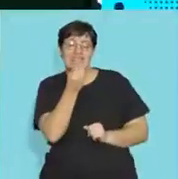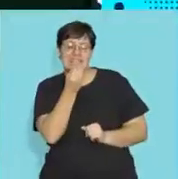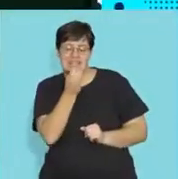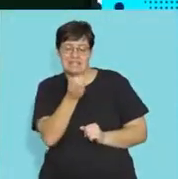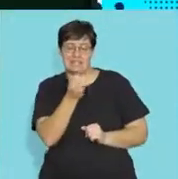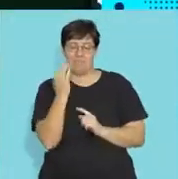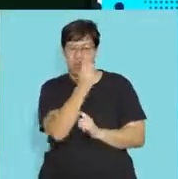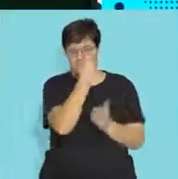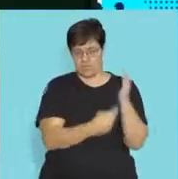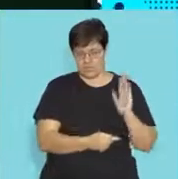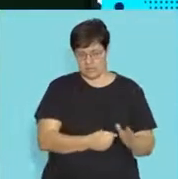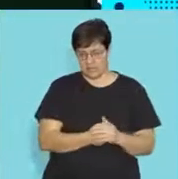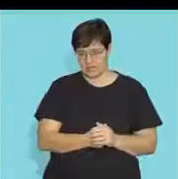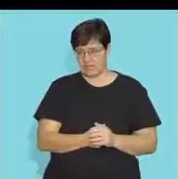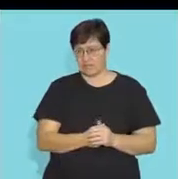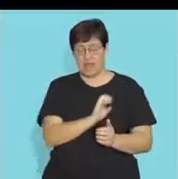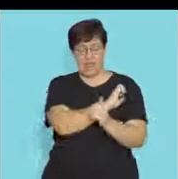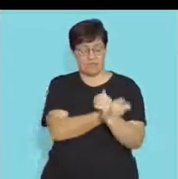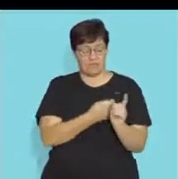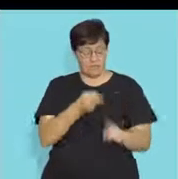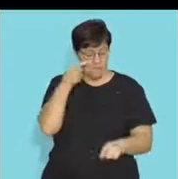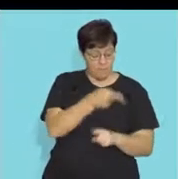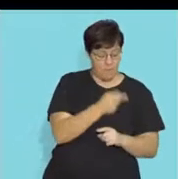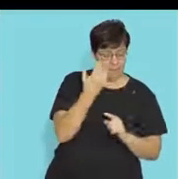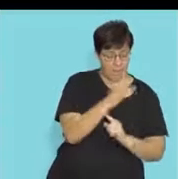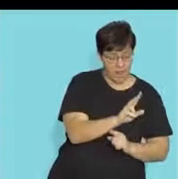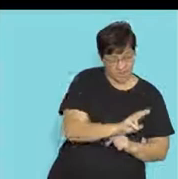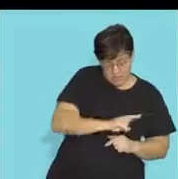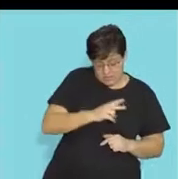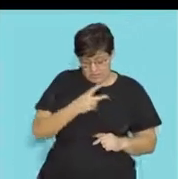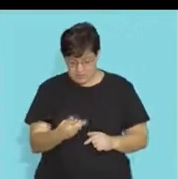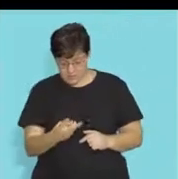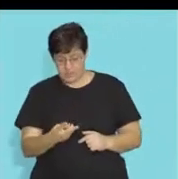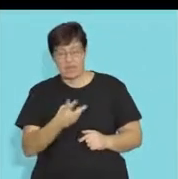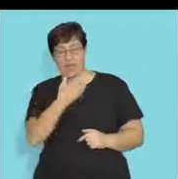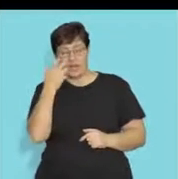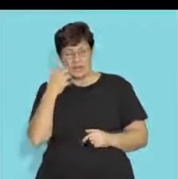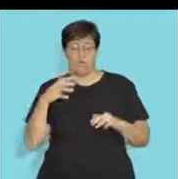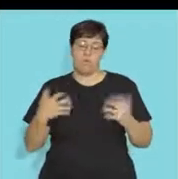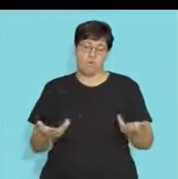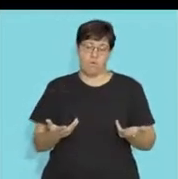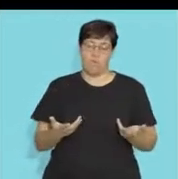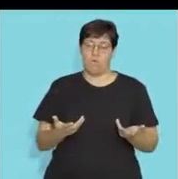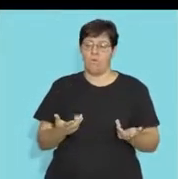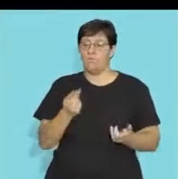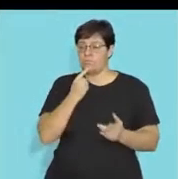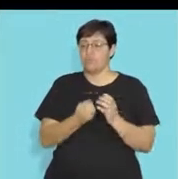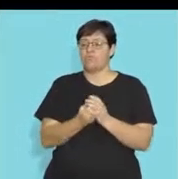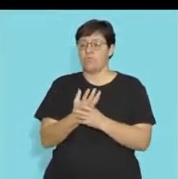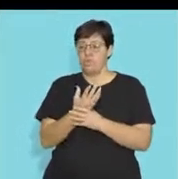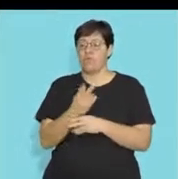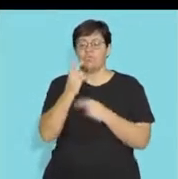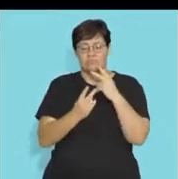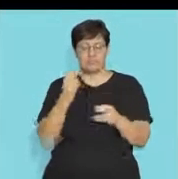off plants. Okay? So the energy from the food is converted to heat or is used